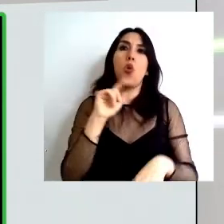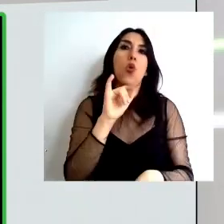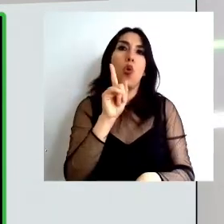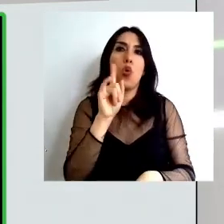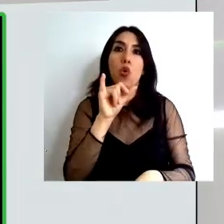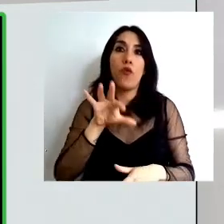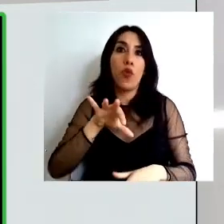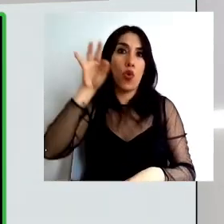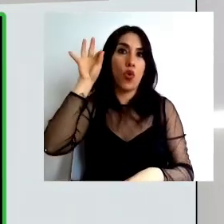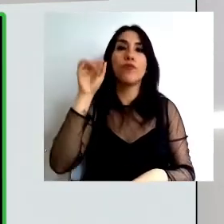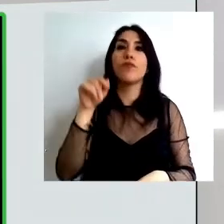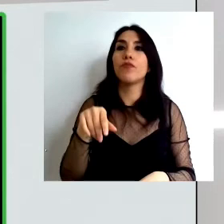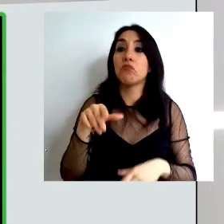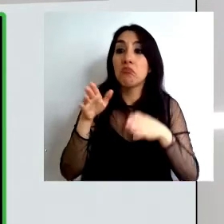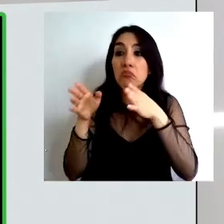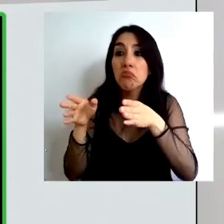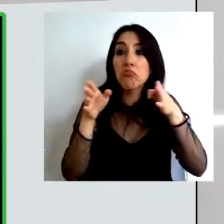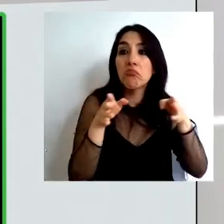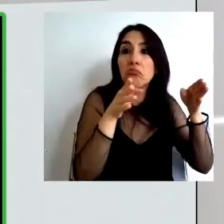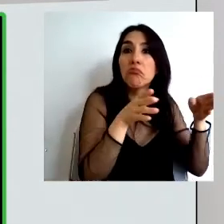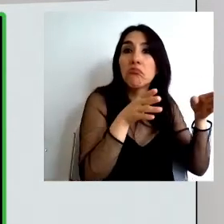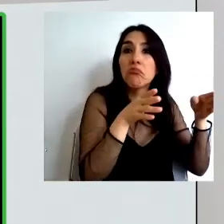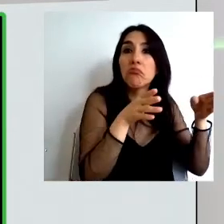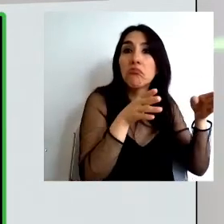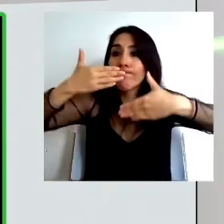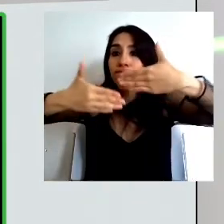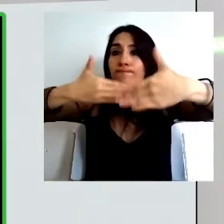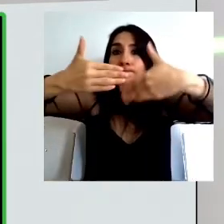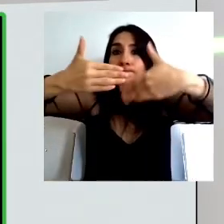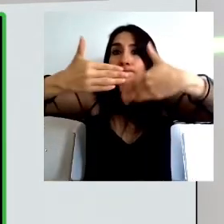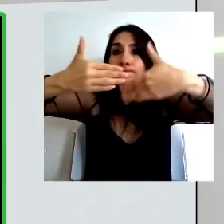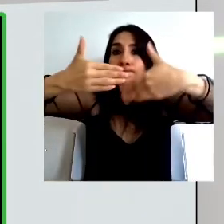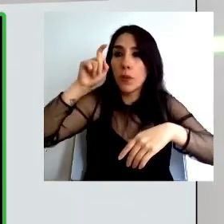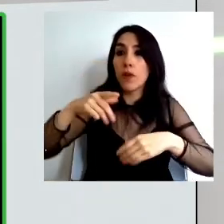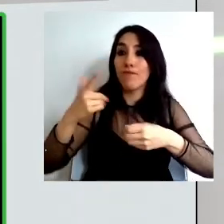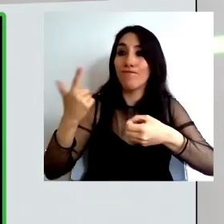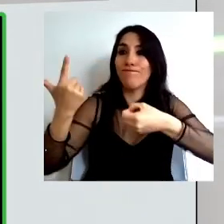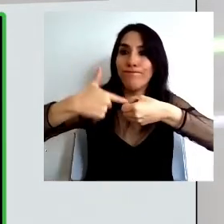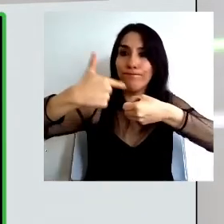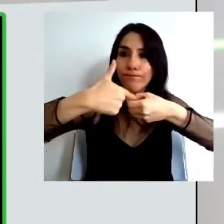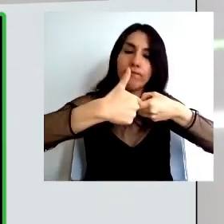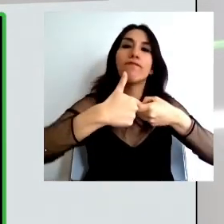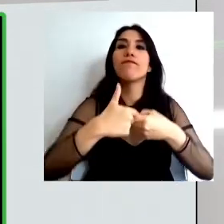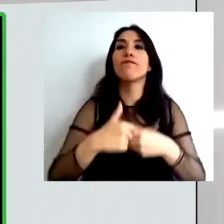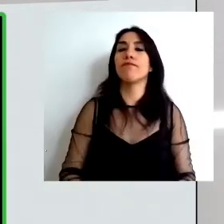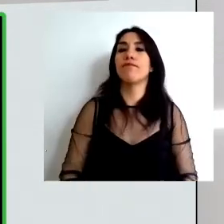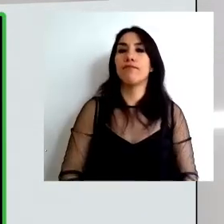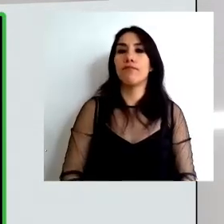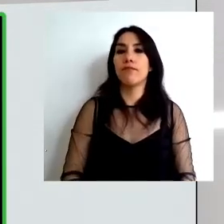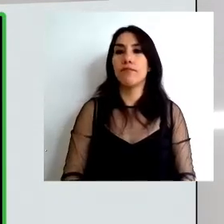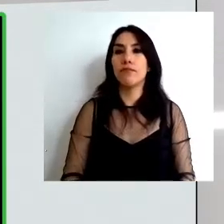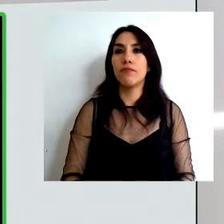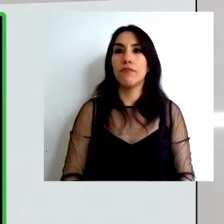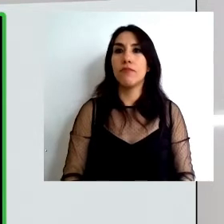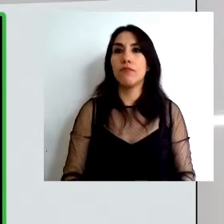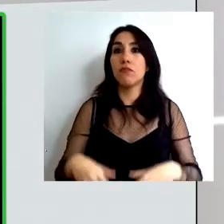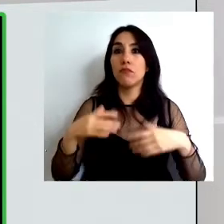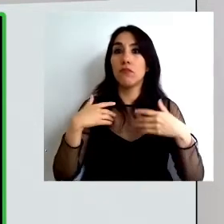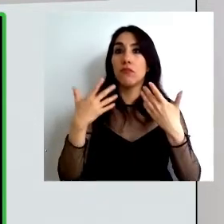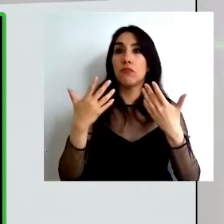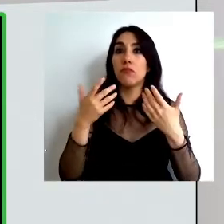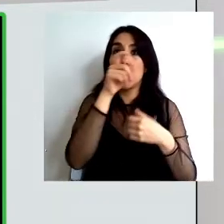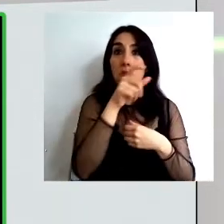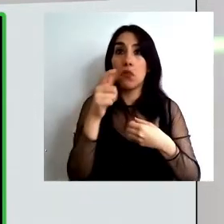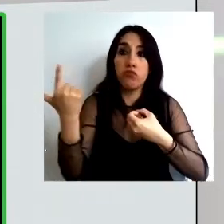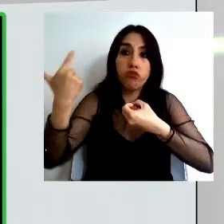actors. A broker role, very important. People who can, you know, connect Walburga, for instance, with relevant actors and experts